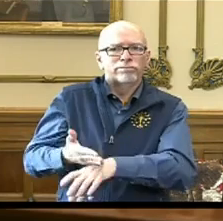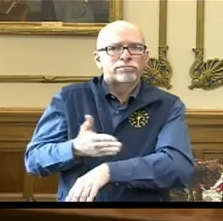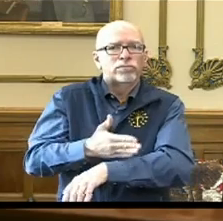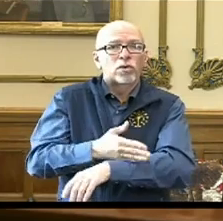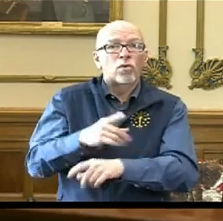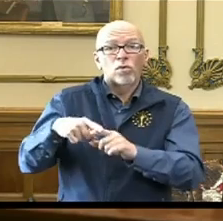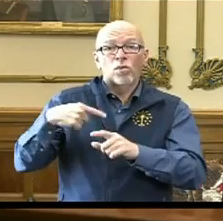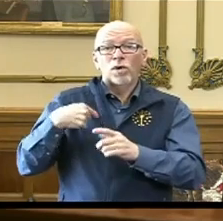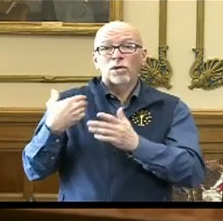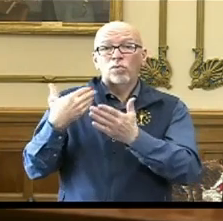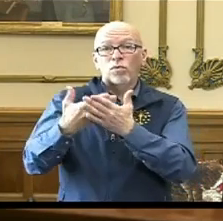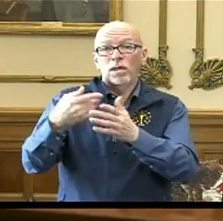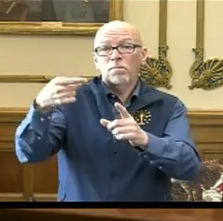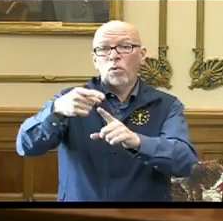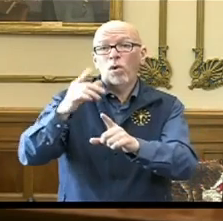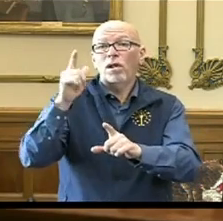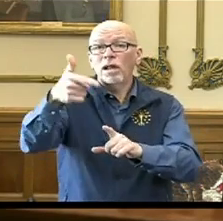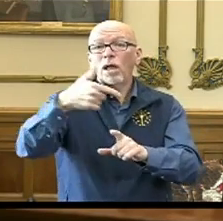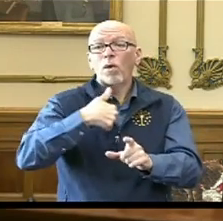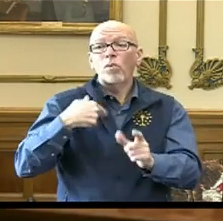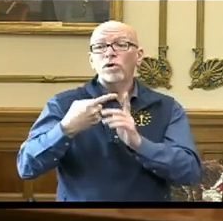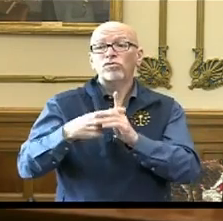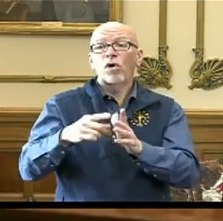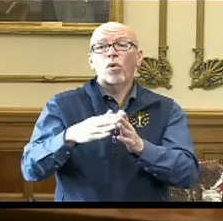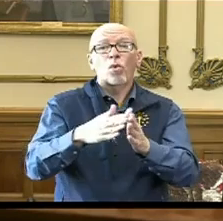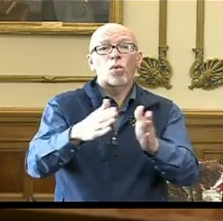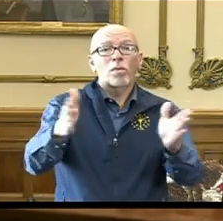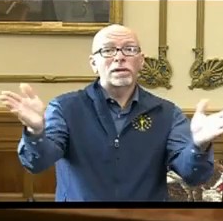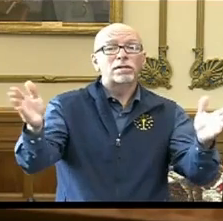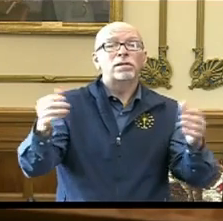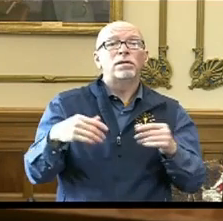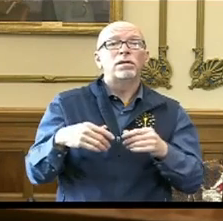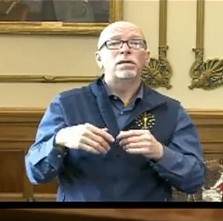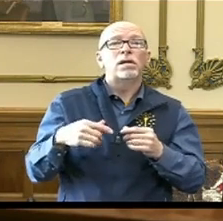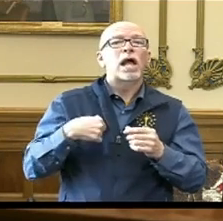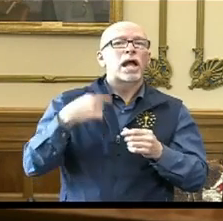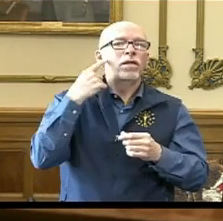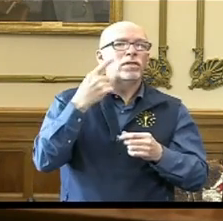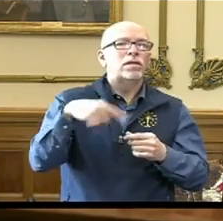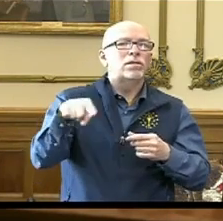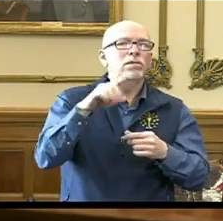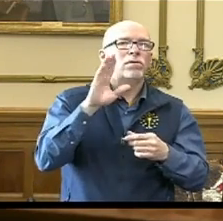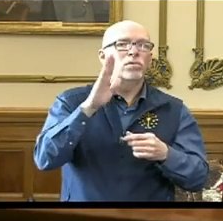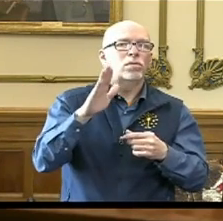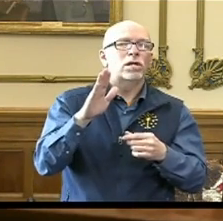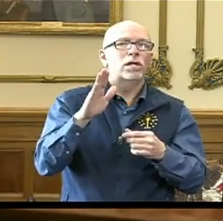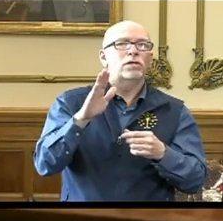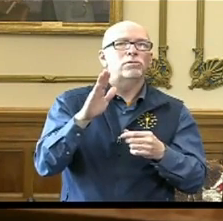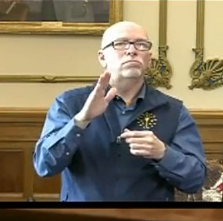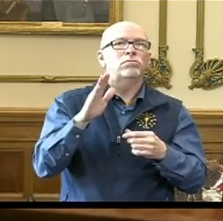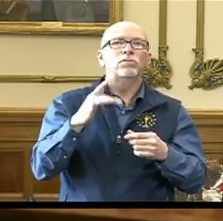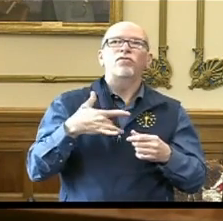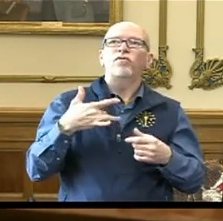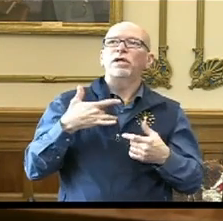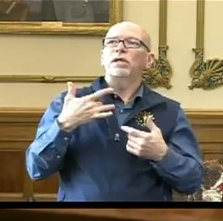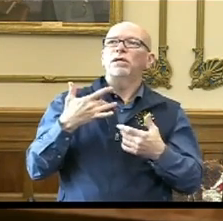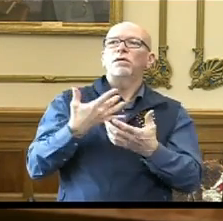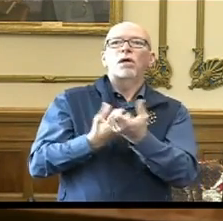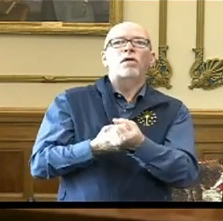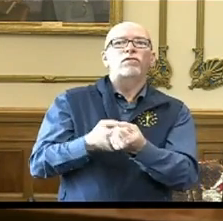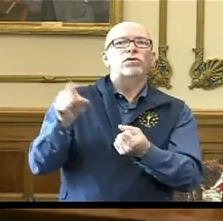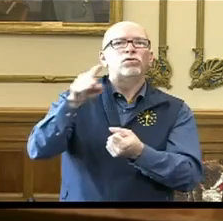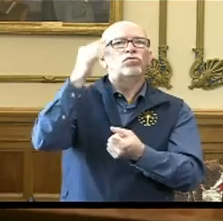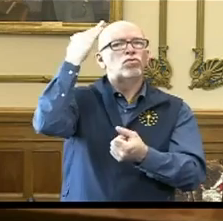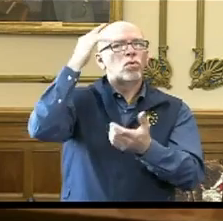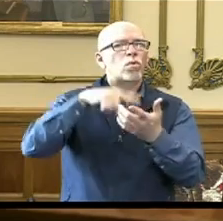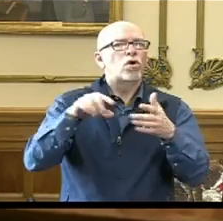when we start to roll into reopening, I think you're going to be happy to see that all places are aware of what to do, and it's